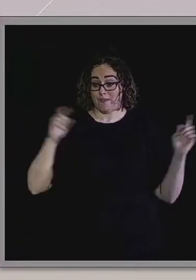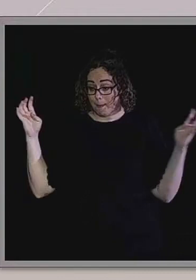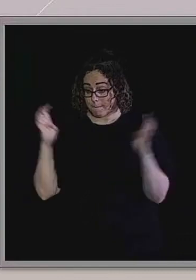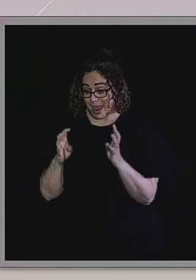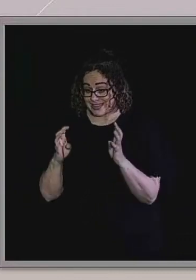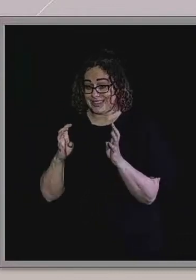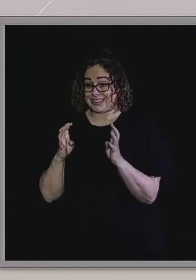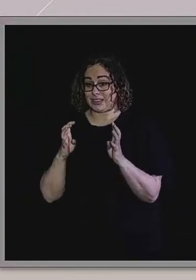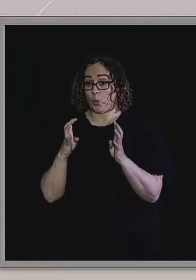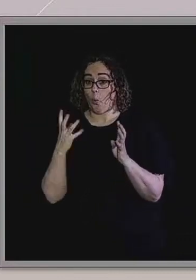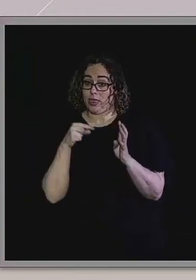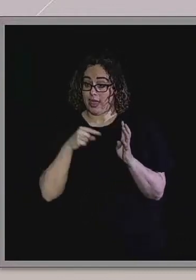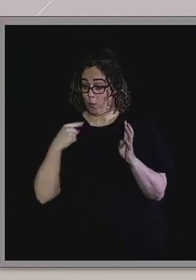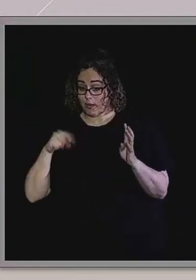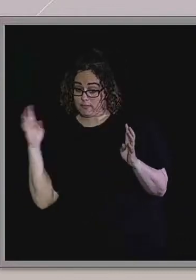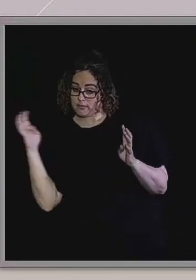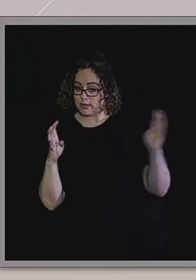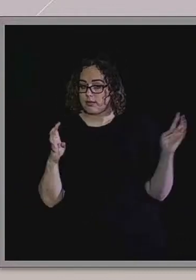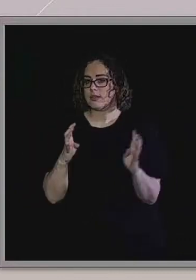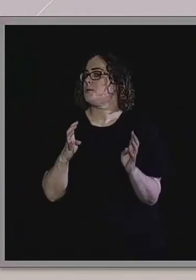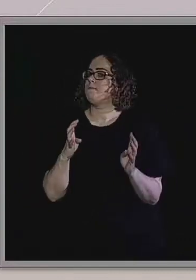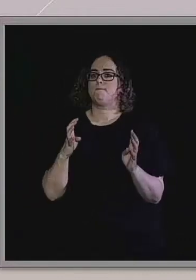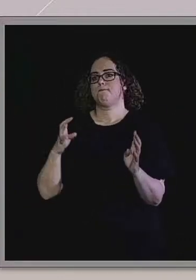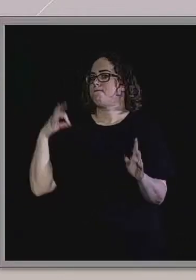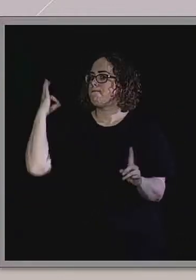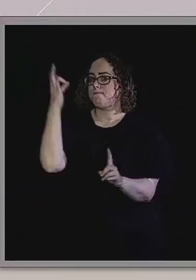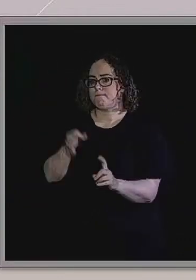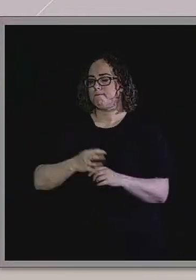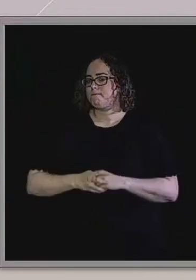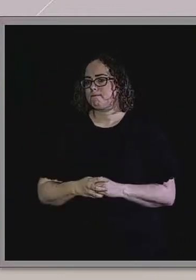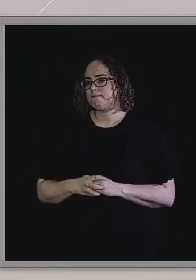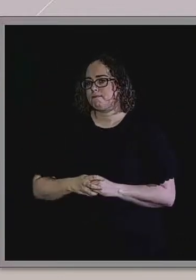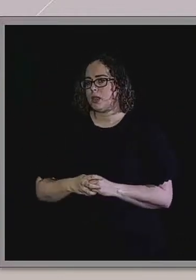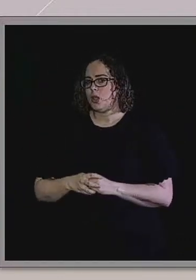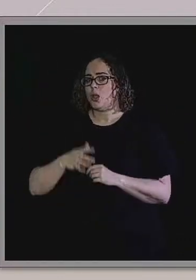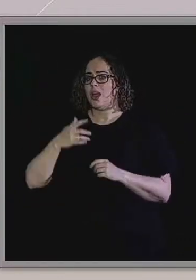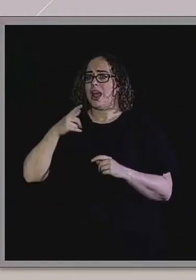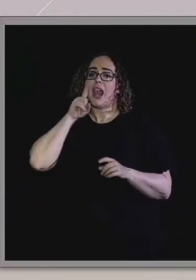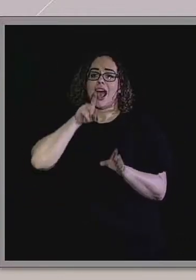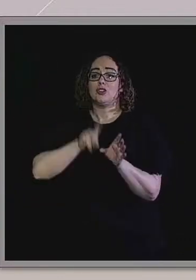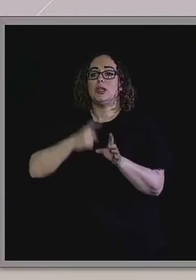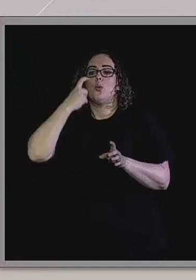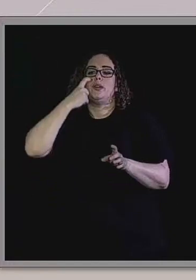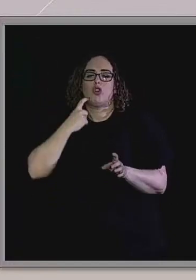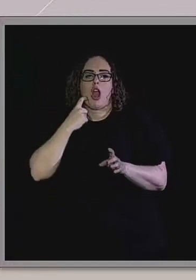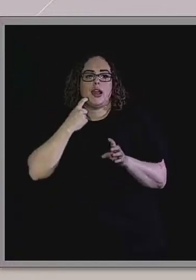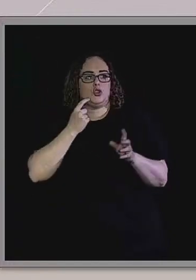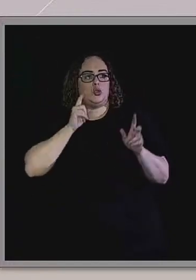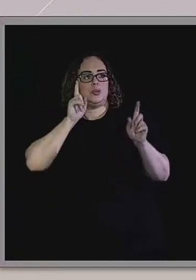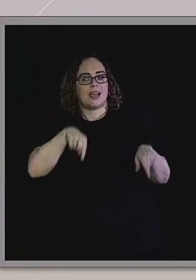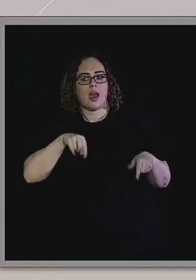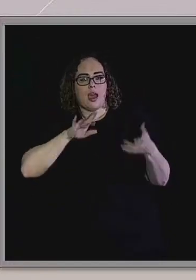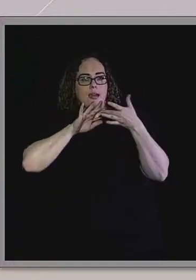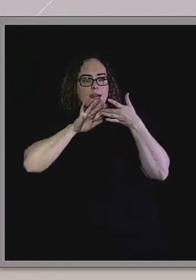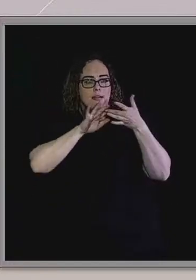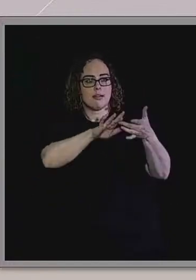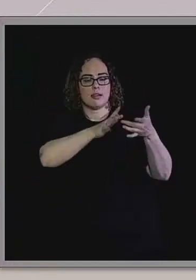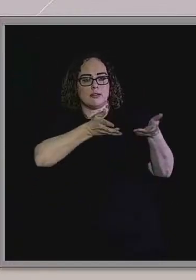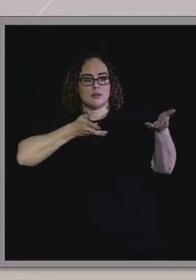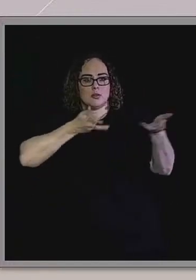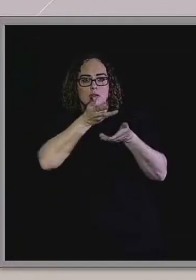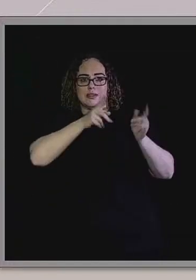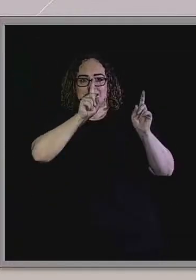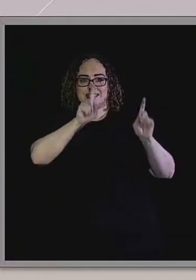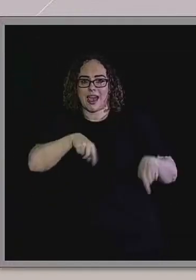only lately, once we started to sort of get our discussions back on the table last year. But like I said, since the book came out, that's